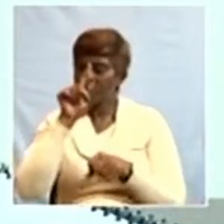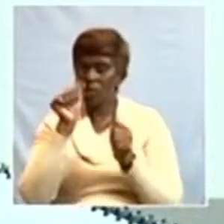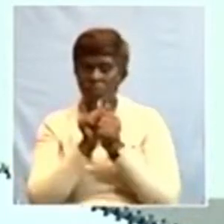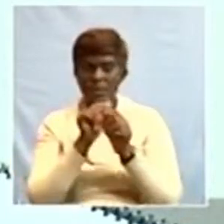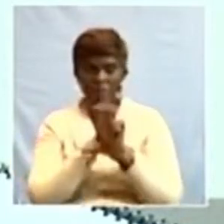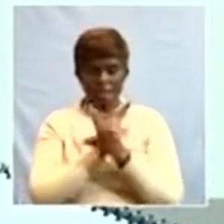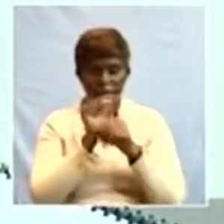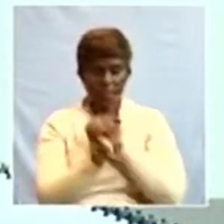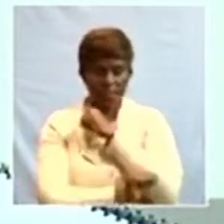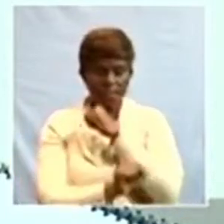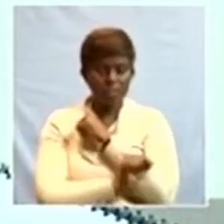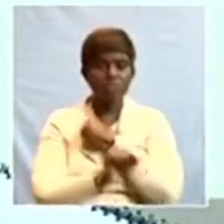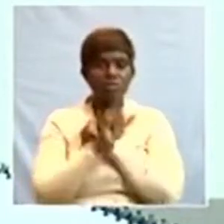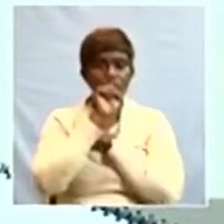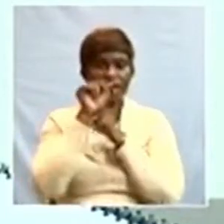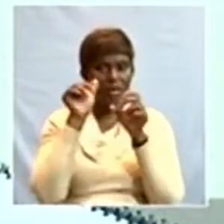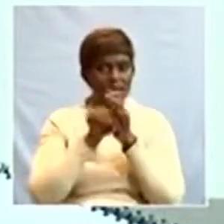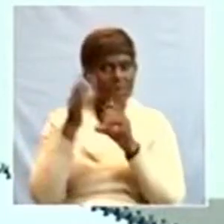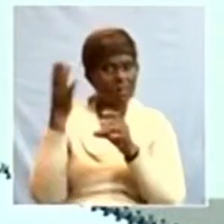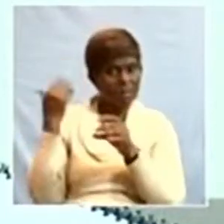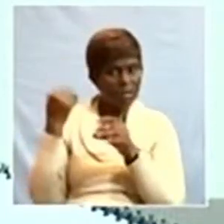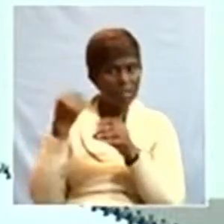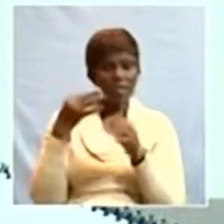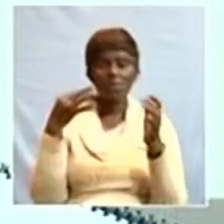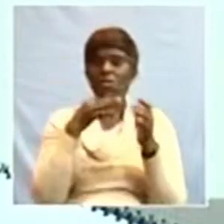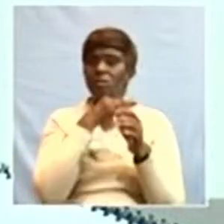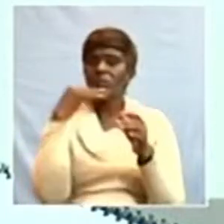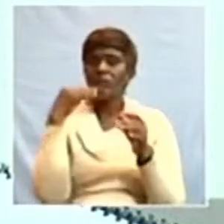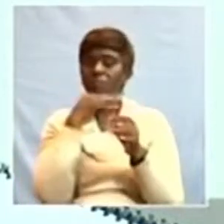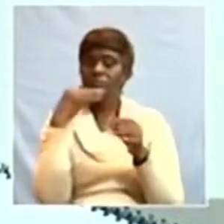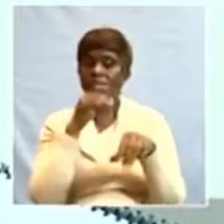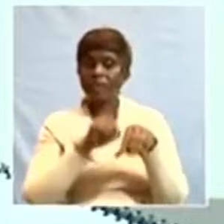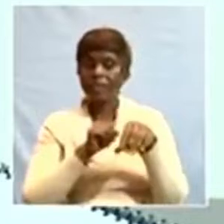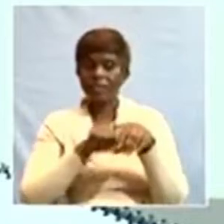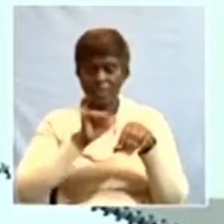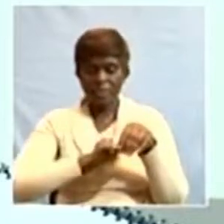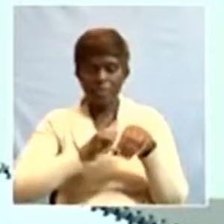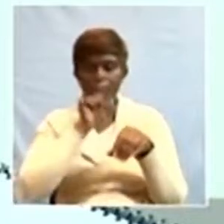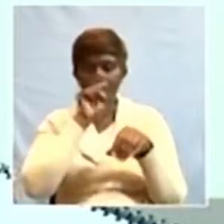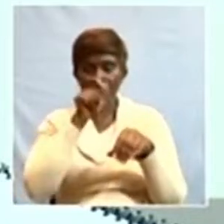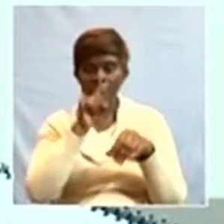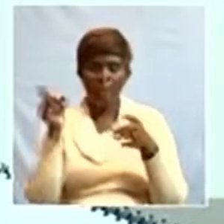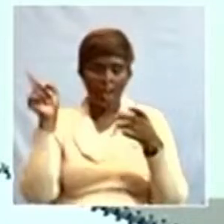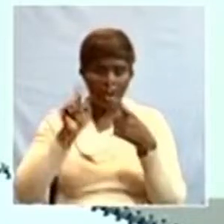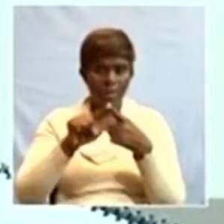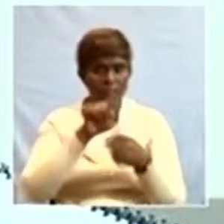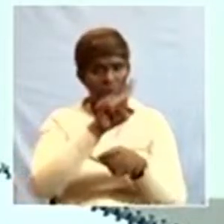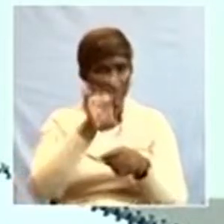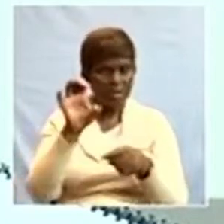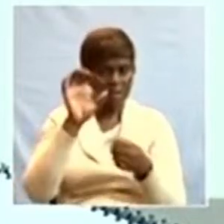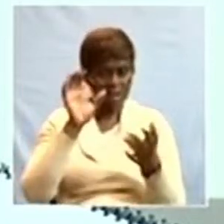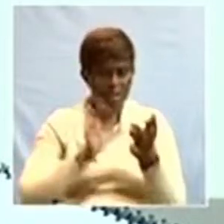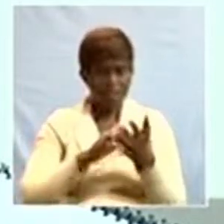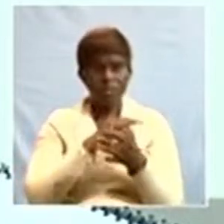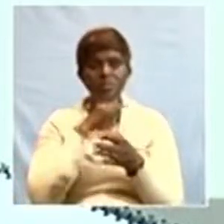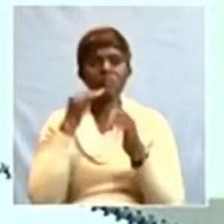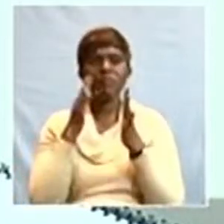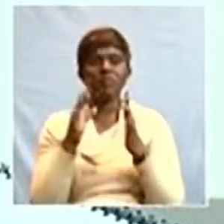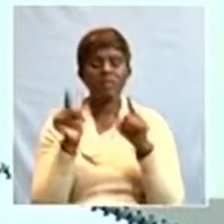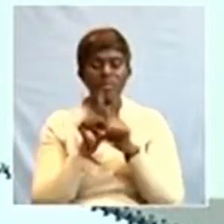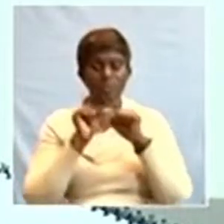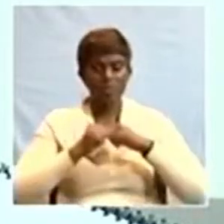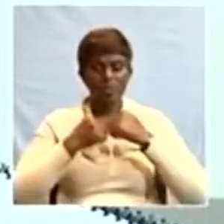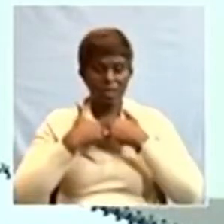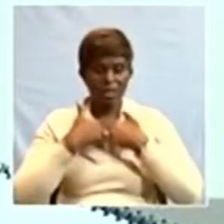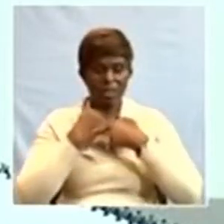State Insurance. In the last farming season, we insured up to 100,000 farmers, and we